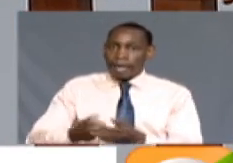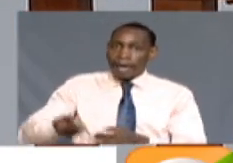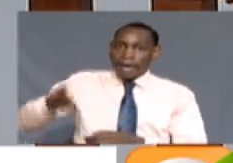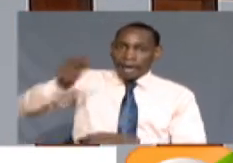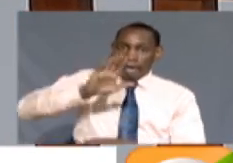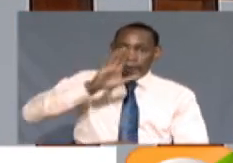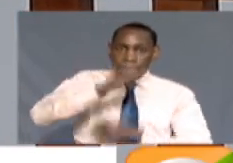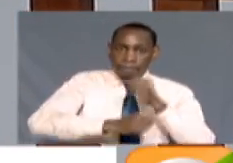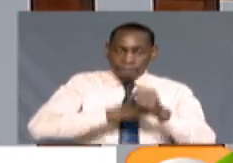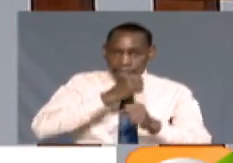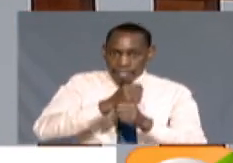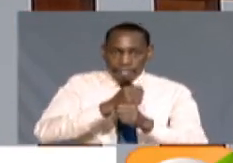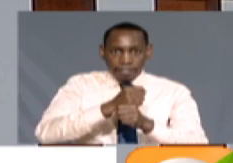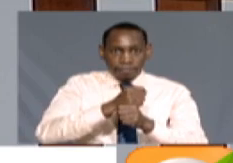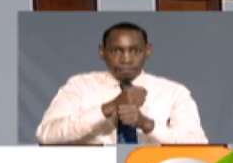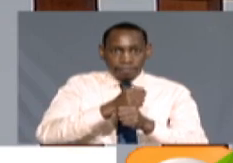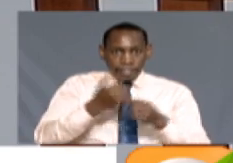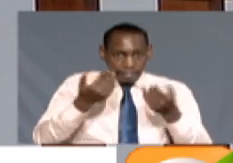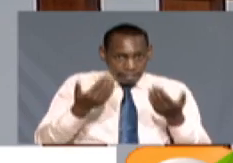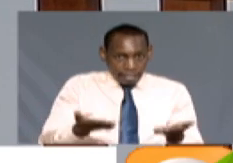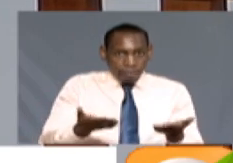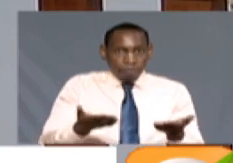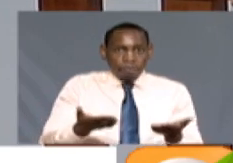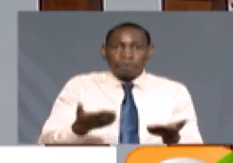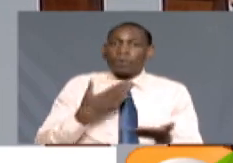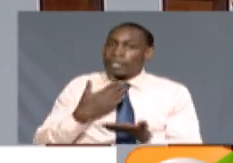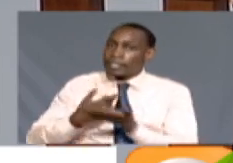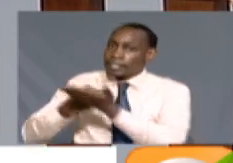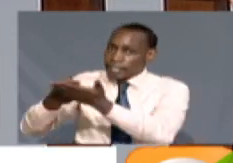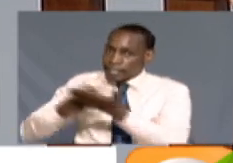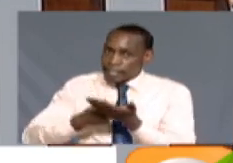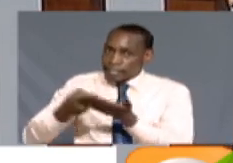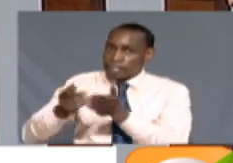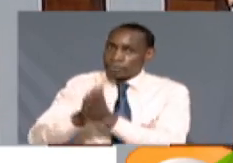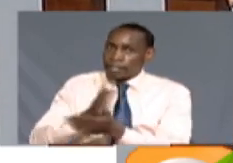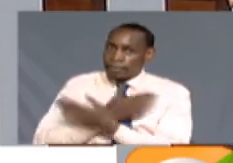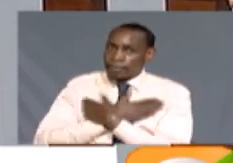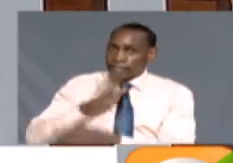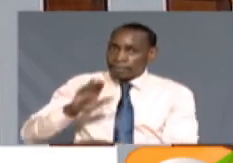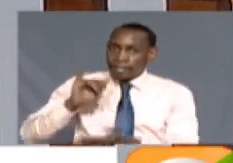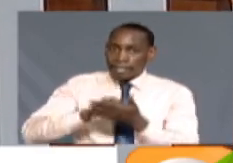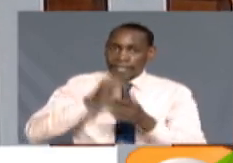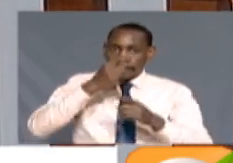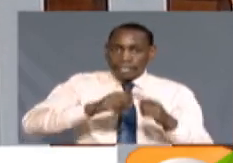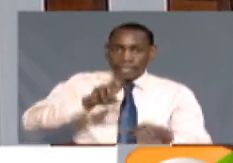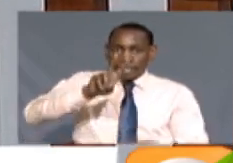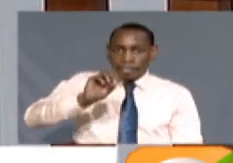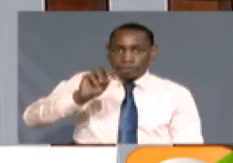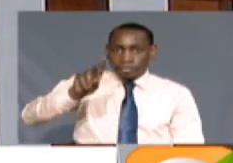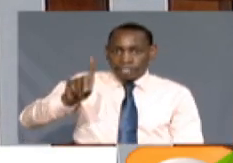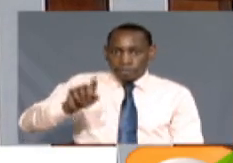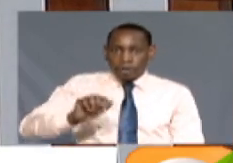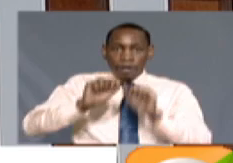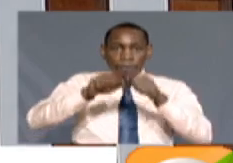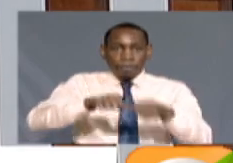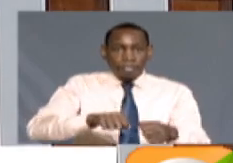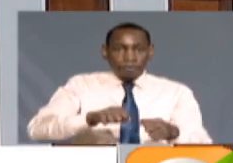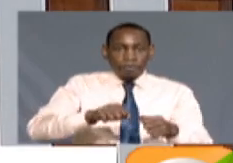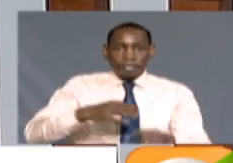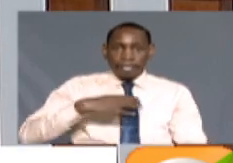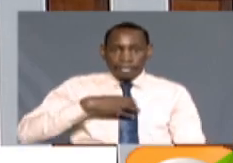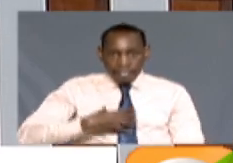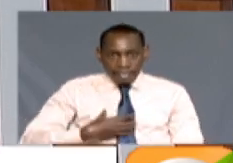5 years. I'm now trying to negotiate with them so that 2021, I can exit. Mm.